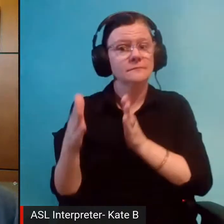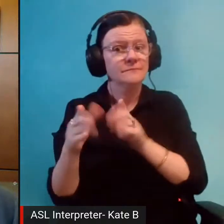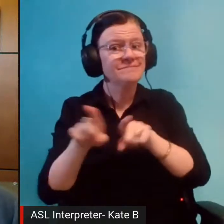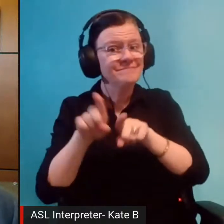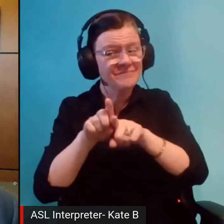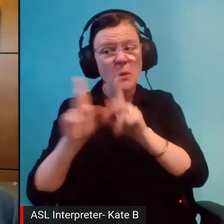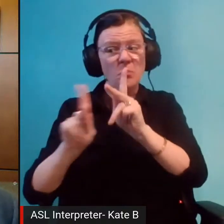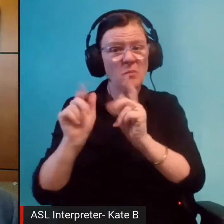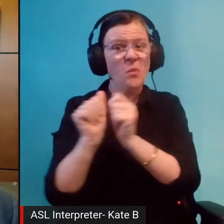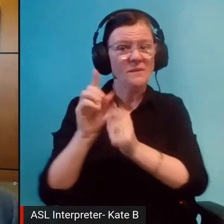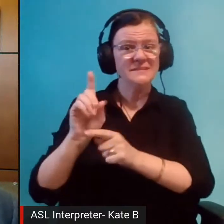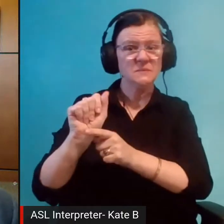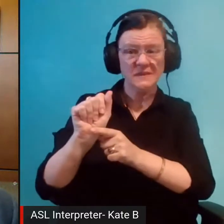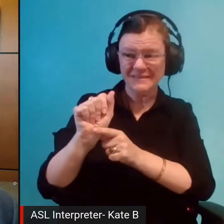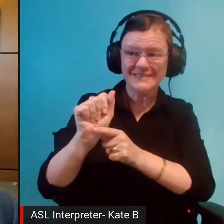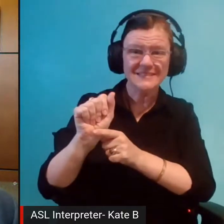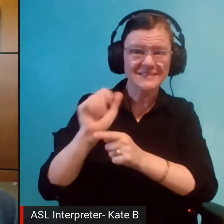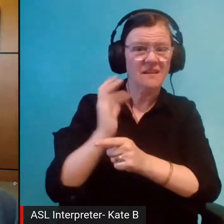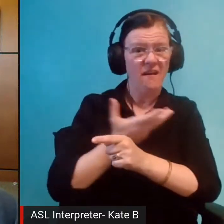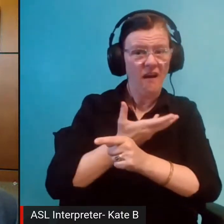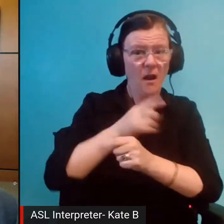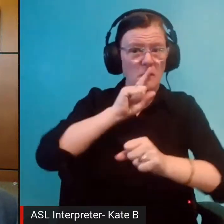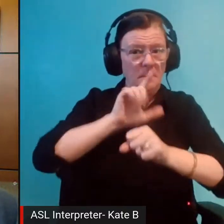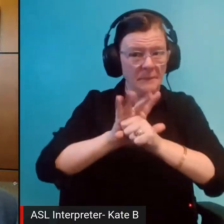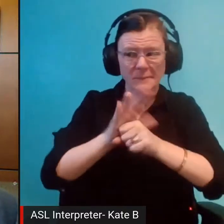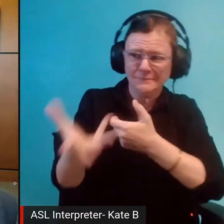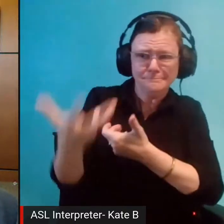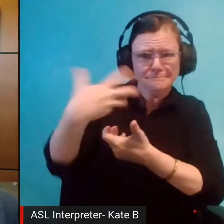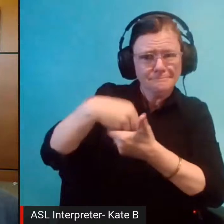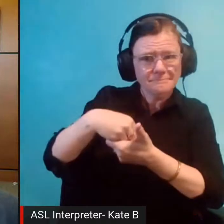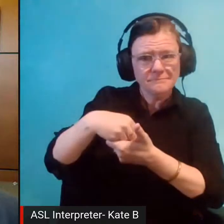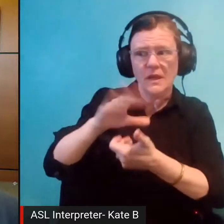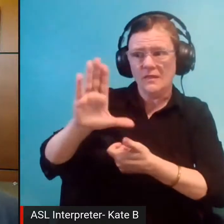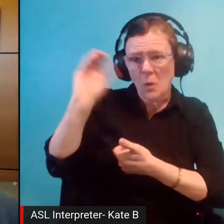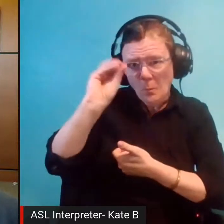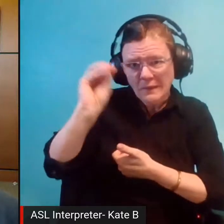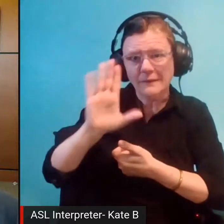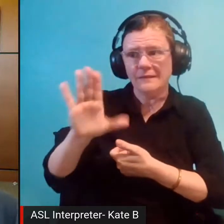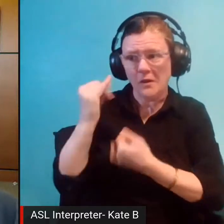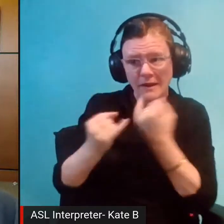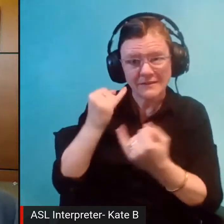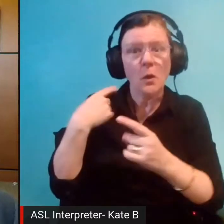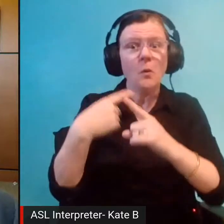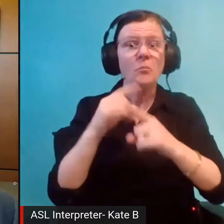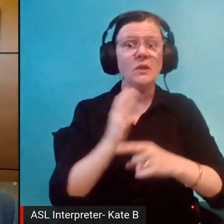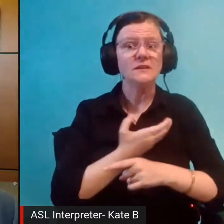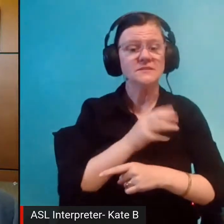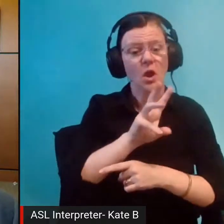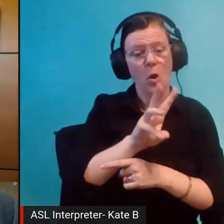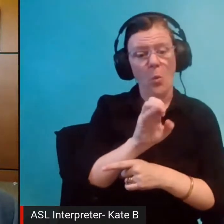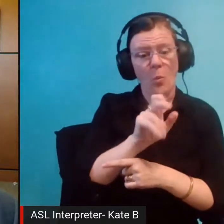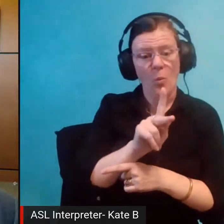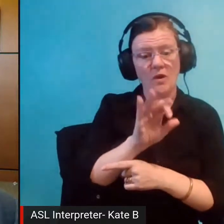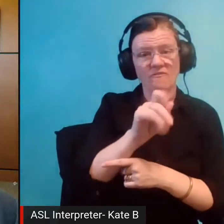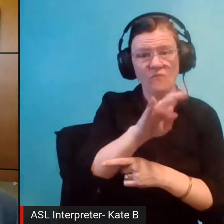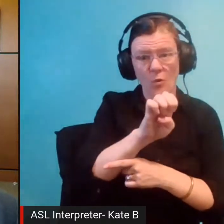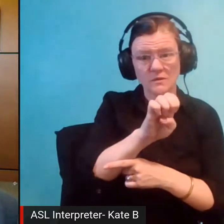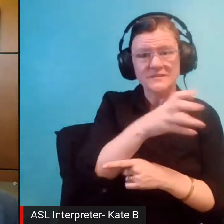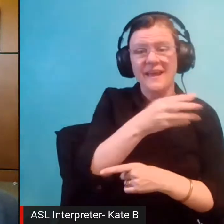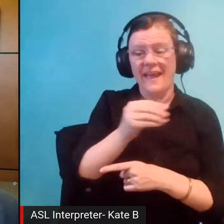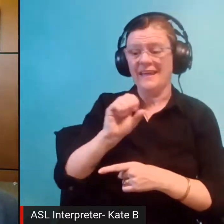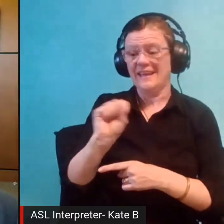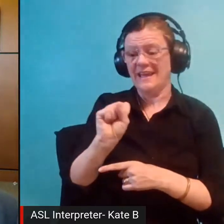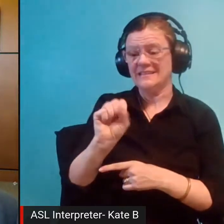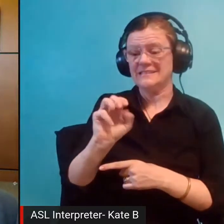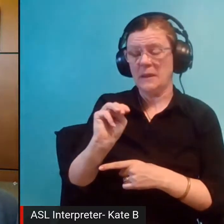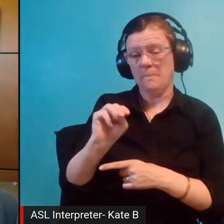include individuals with disabilities in our commitment to develop a clinical workforce and our SMPH community that is